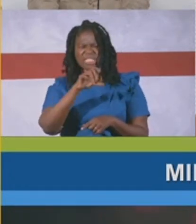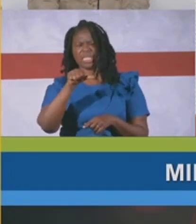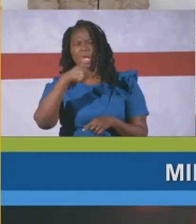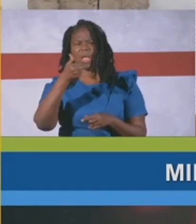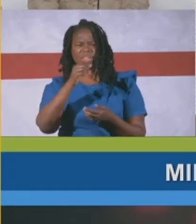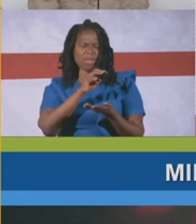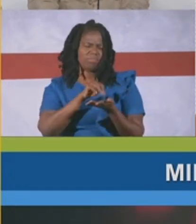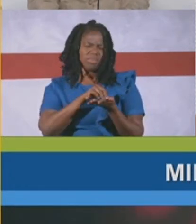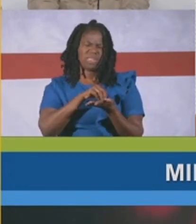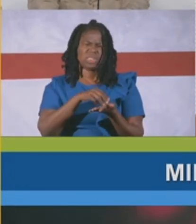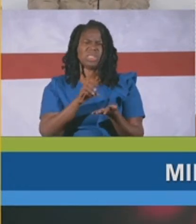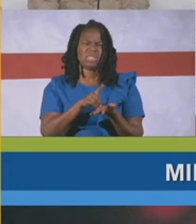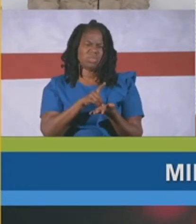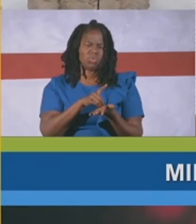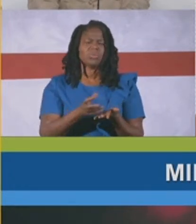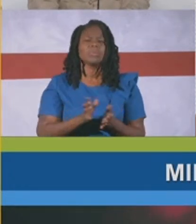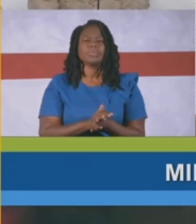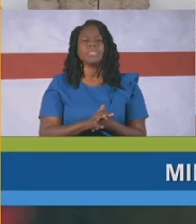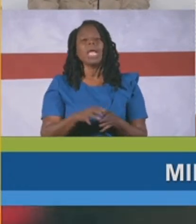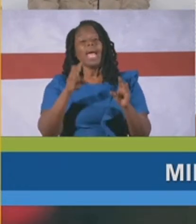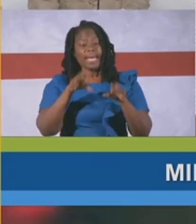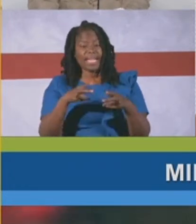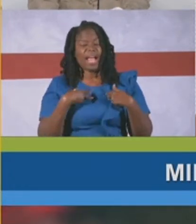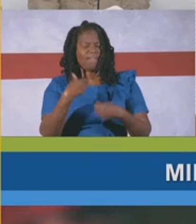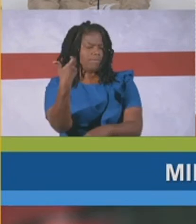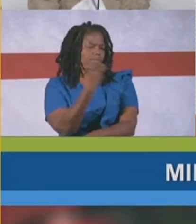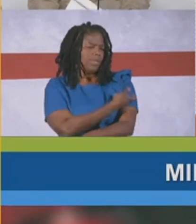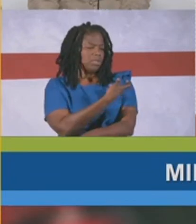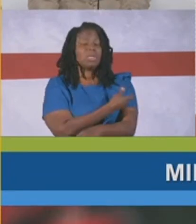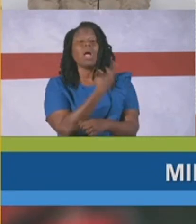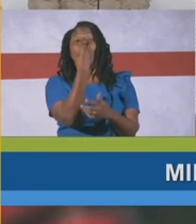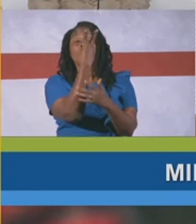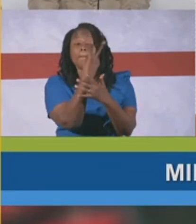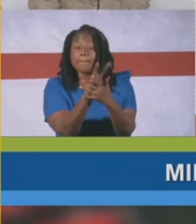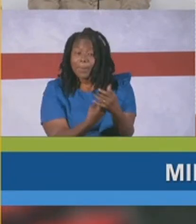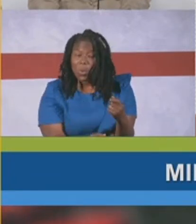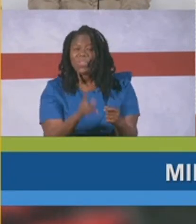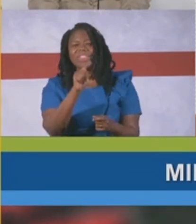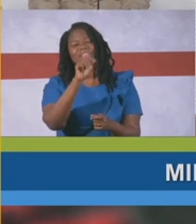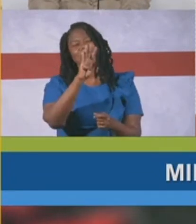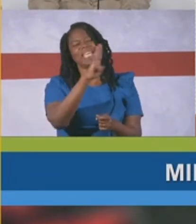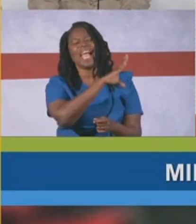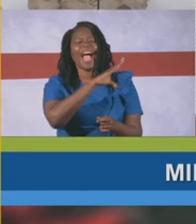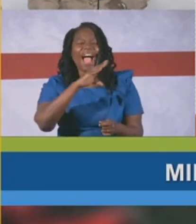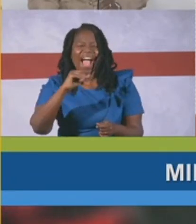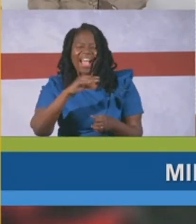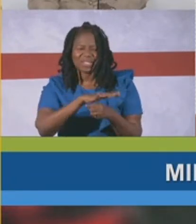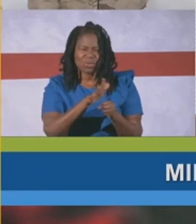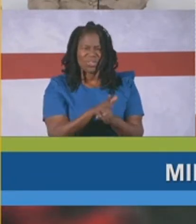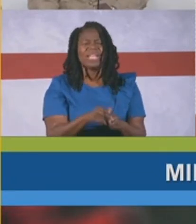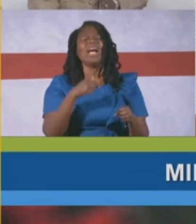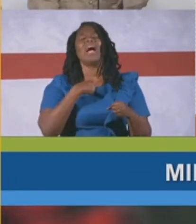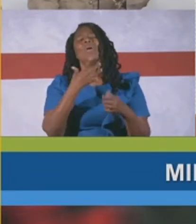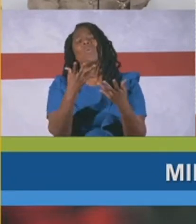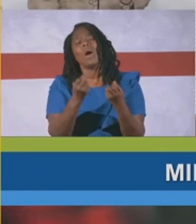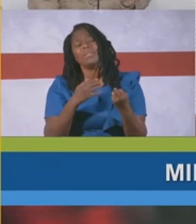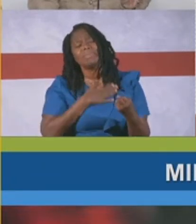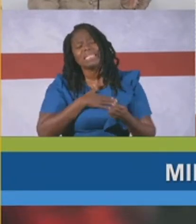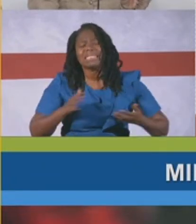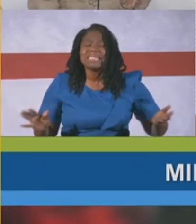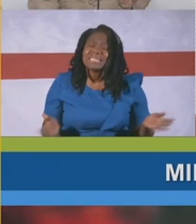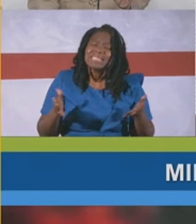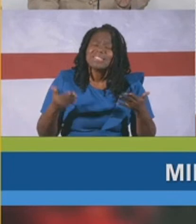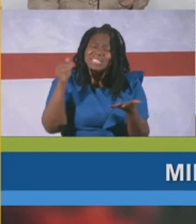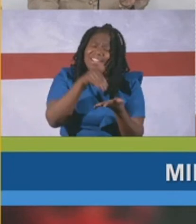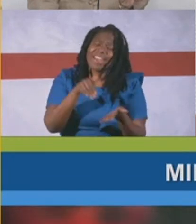available for both. I want to take this opportunity to encourage all again to vaccinate. Vaccinations